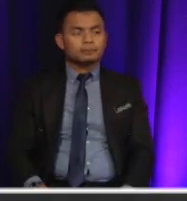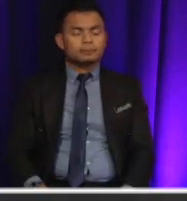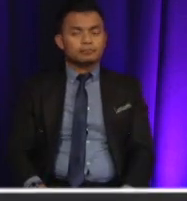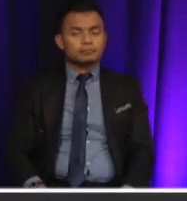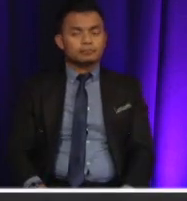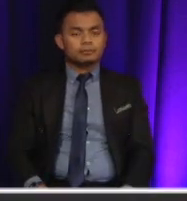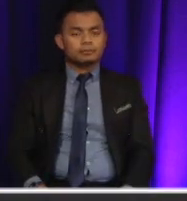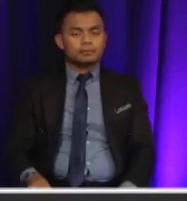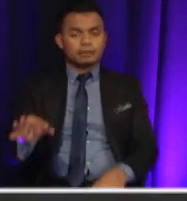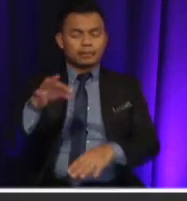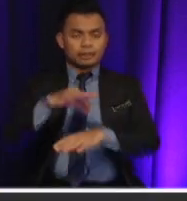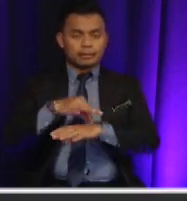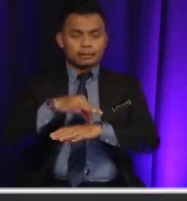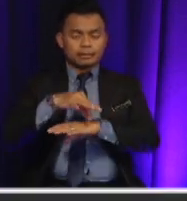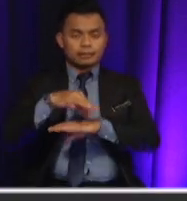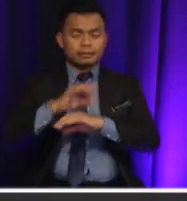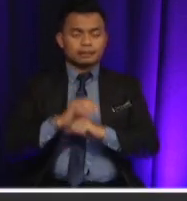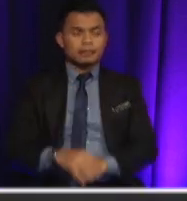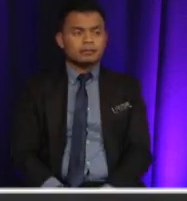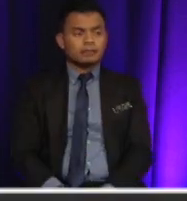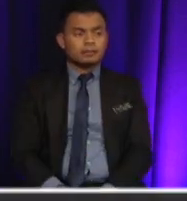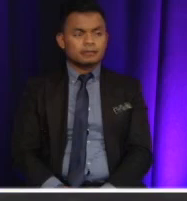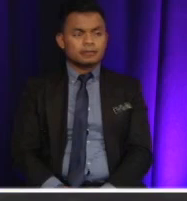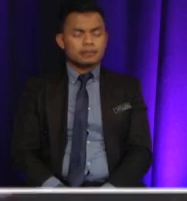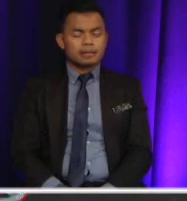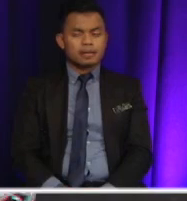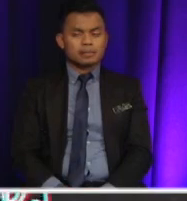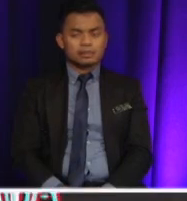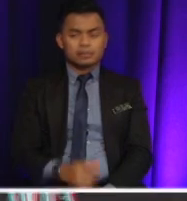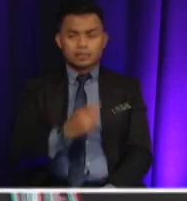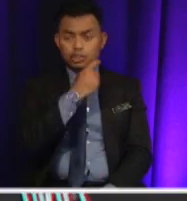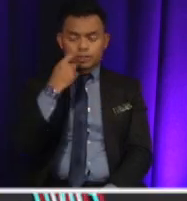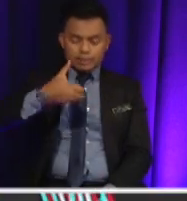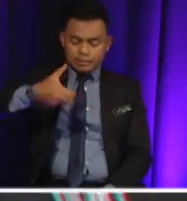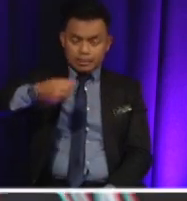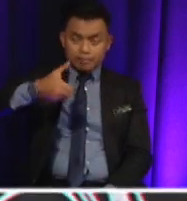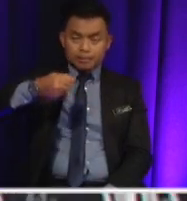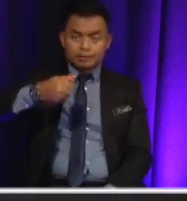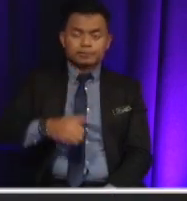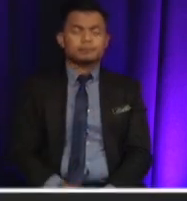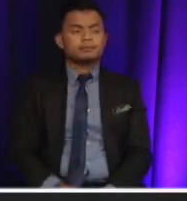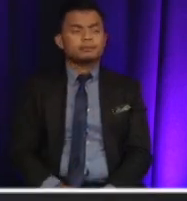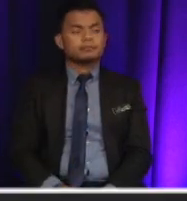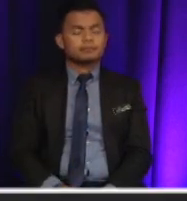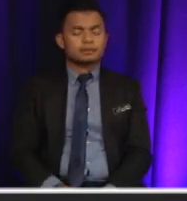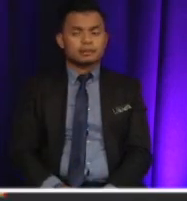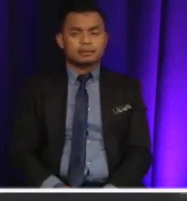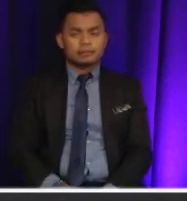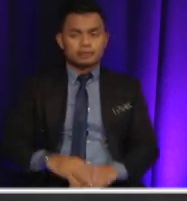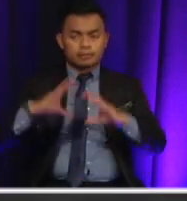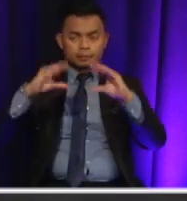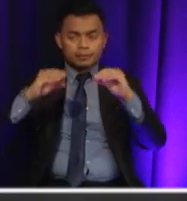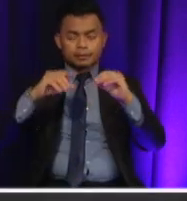So you feel useless, you just throw it away. Yeah. Okay, next. The toothless stapler, springless bulldog clip,